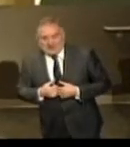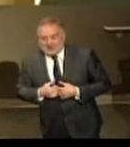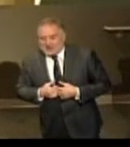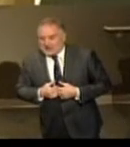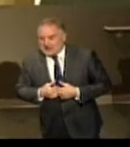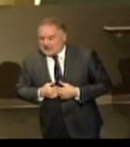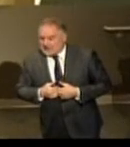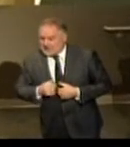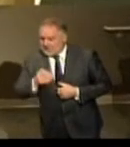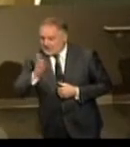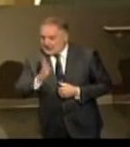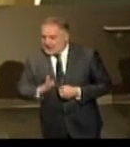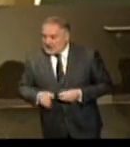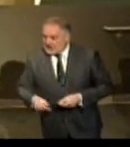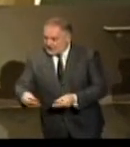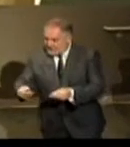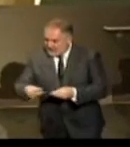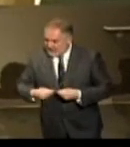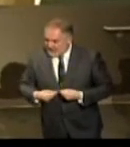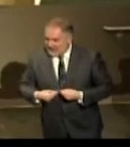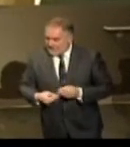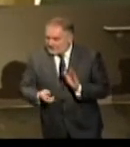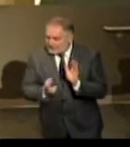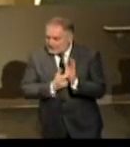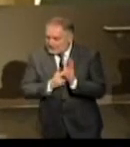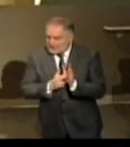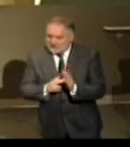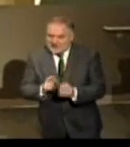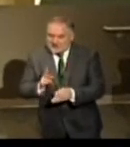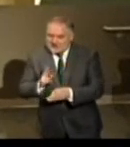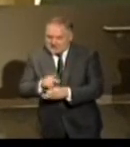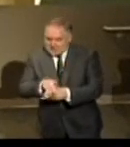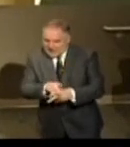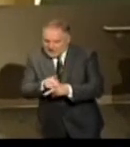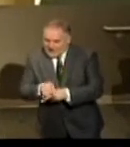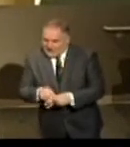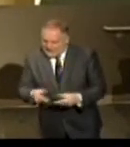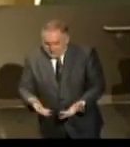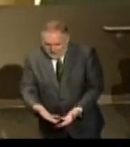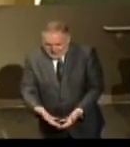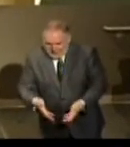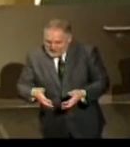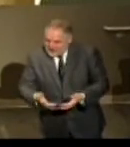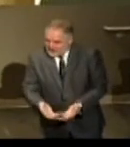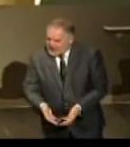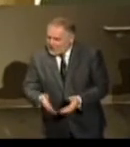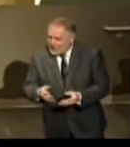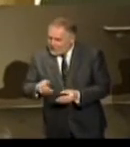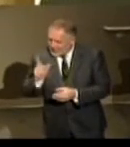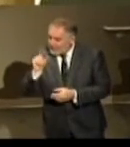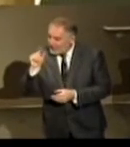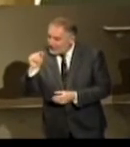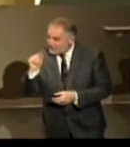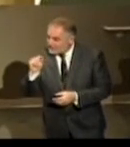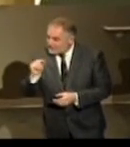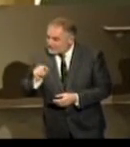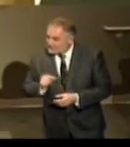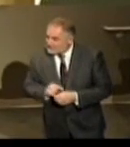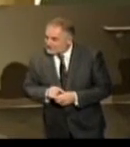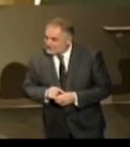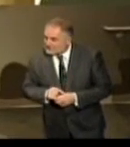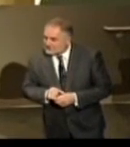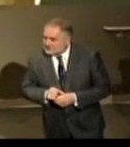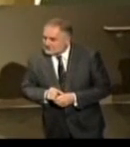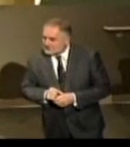You know that God gave us guidelines to care for a nesting bird, not to remove it from its mother's wings till it was at least 9 days of